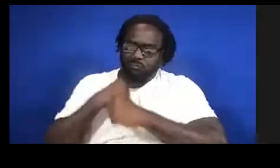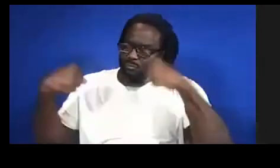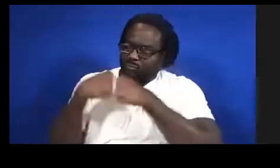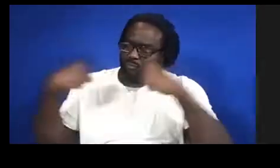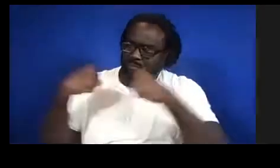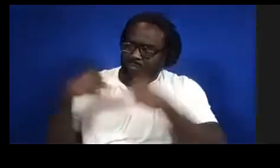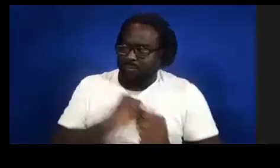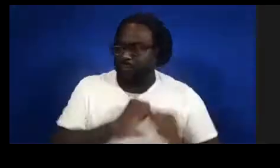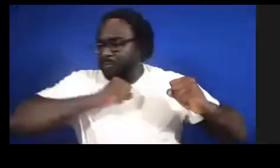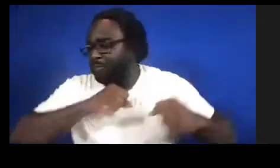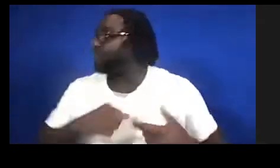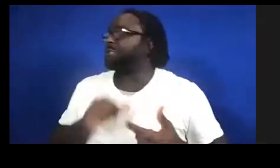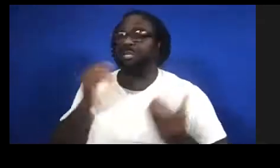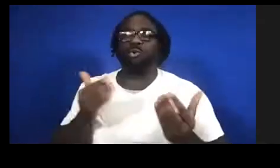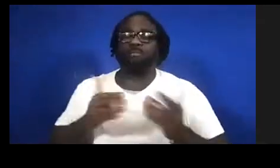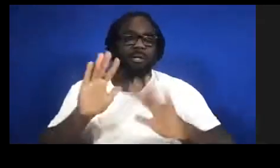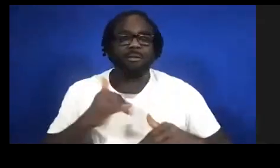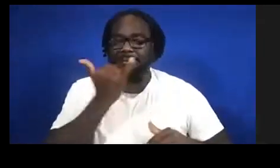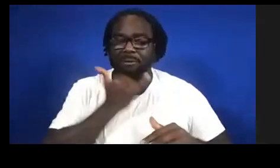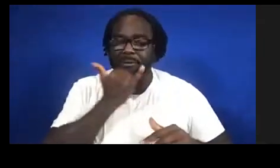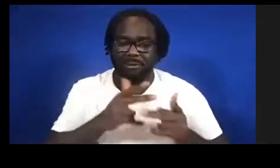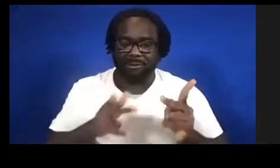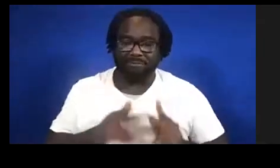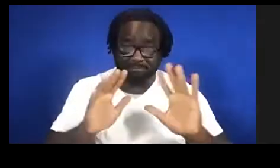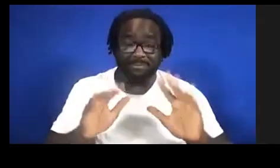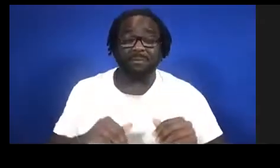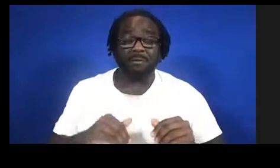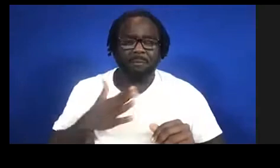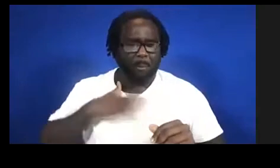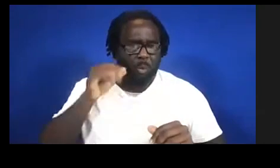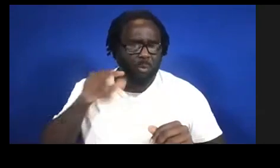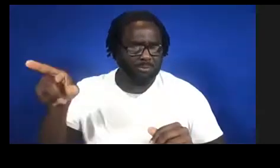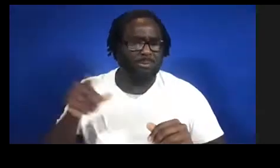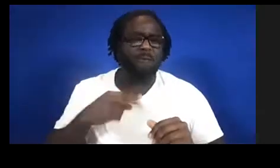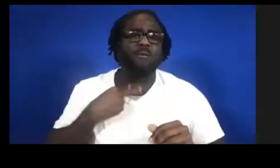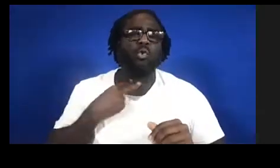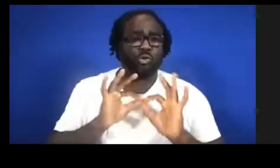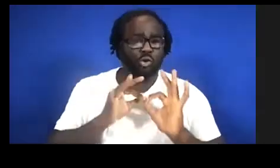to introduce you to my brother here, right?